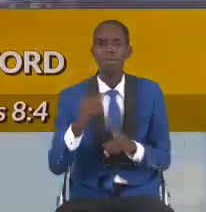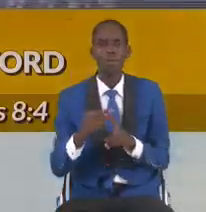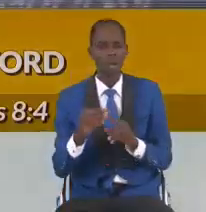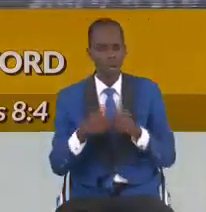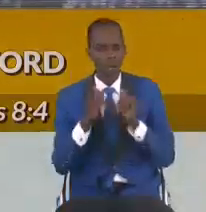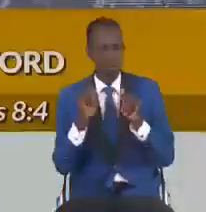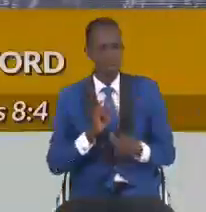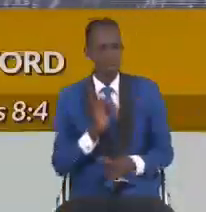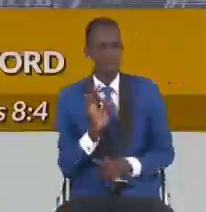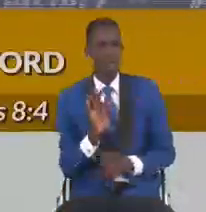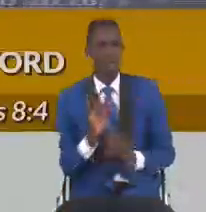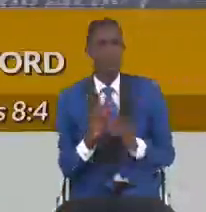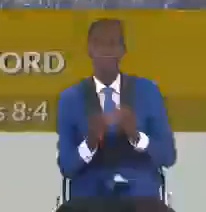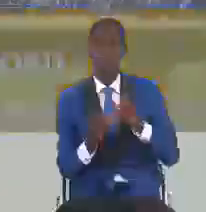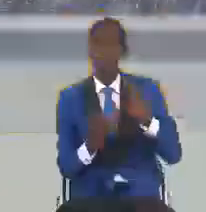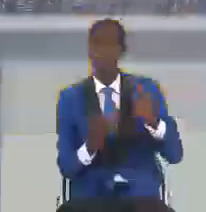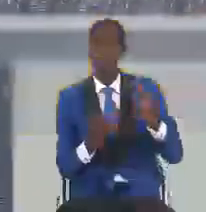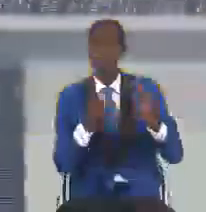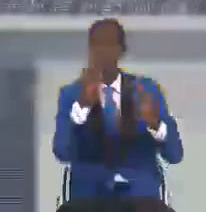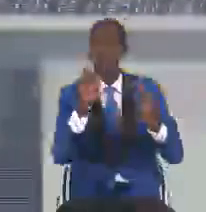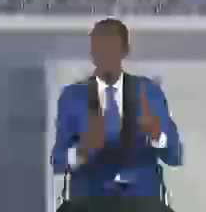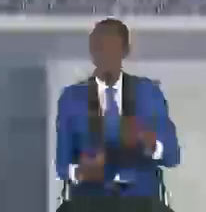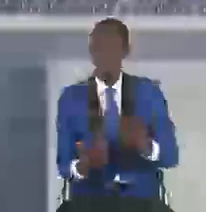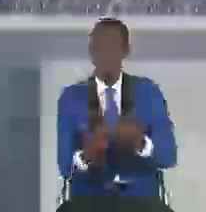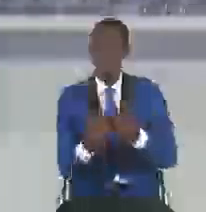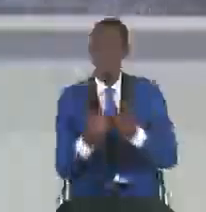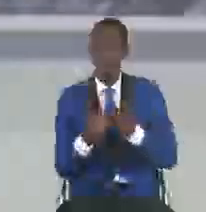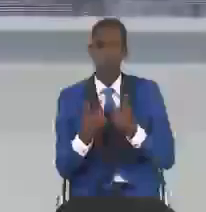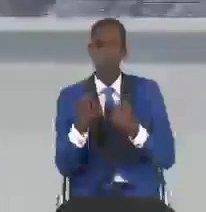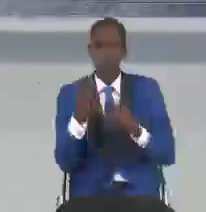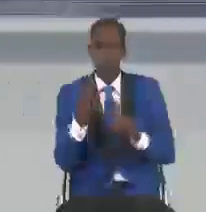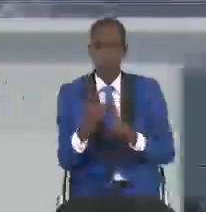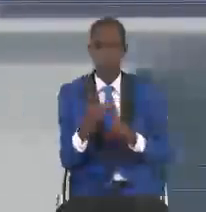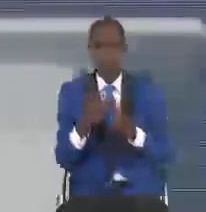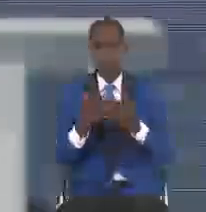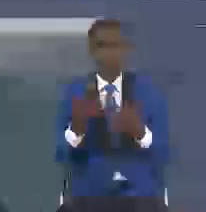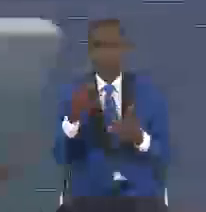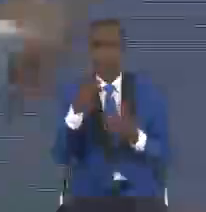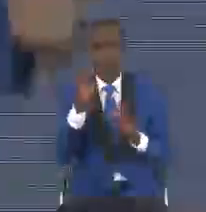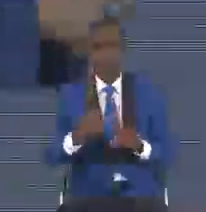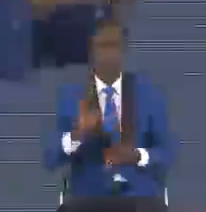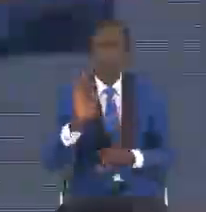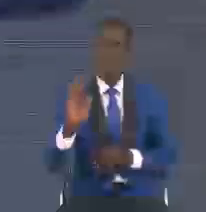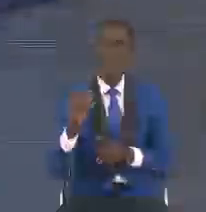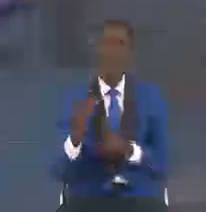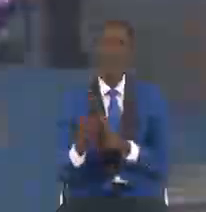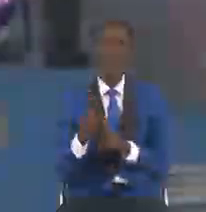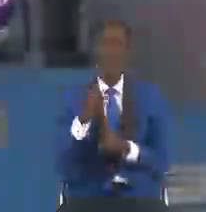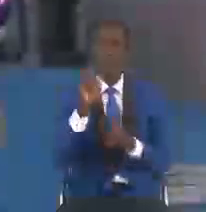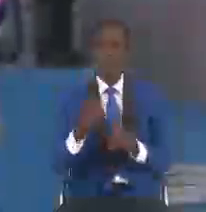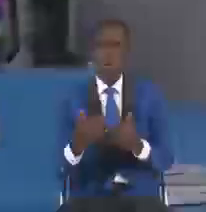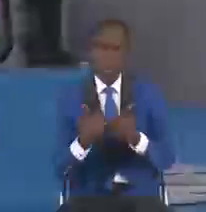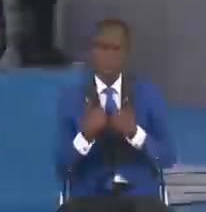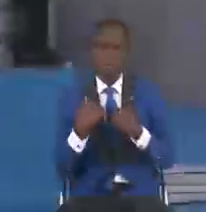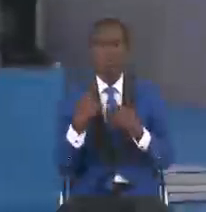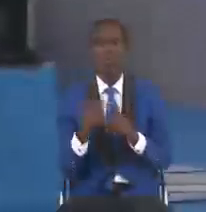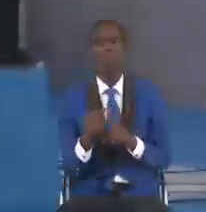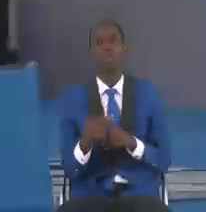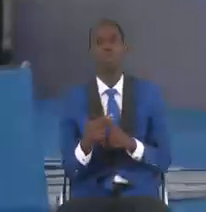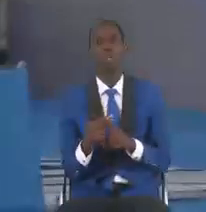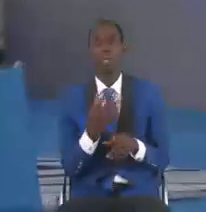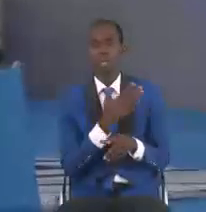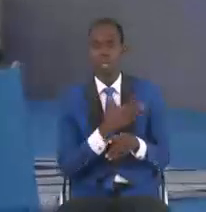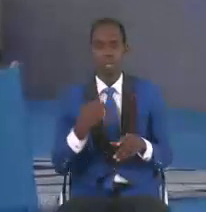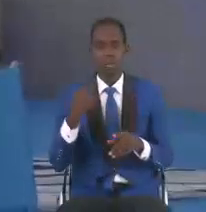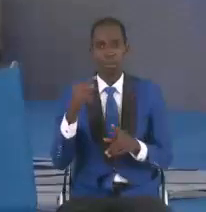one, I must possess the word before I can preach the word. You possess the word, and the